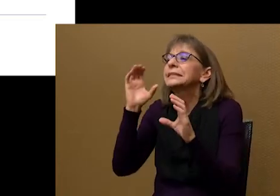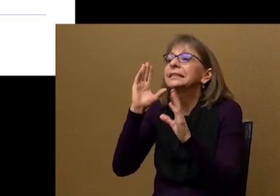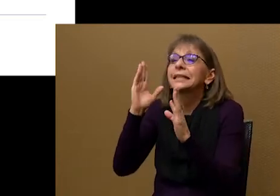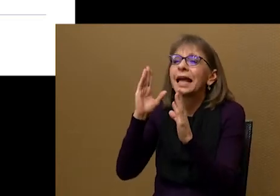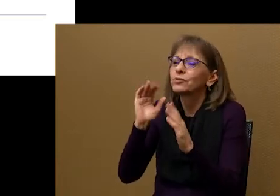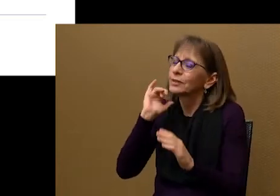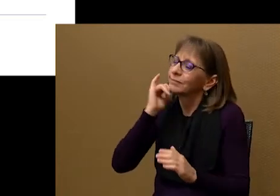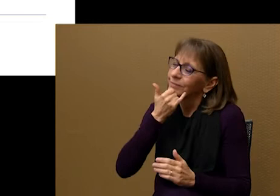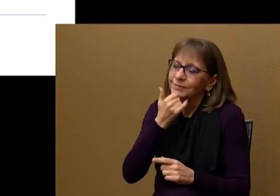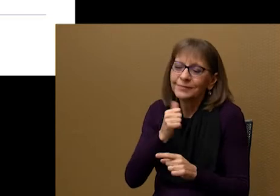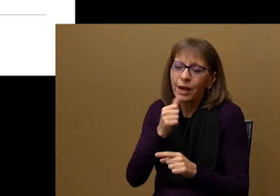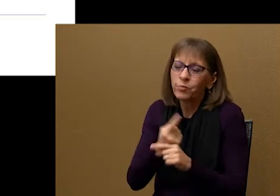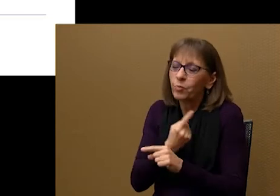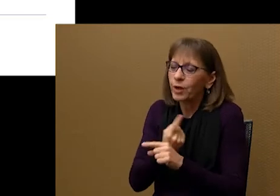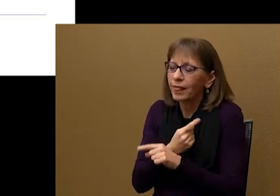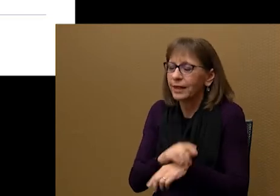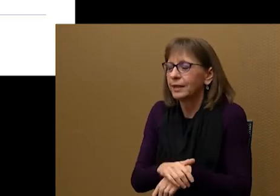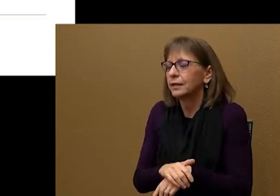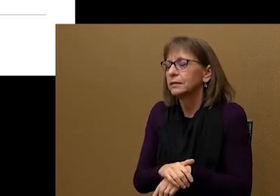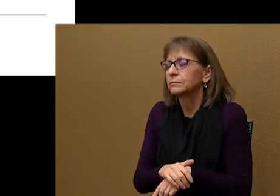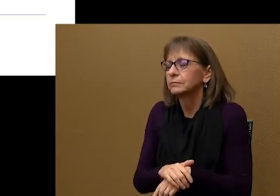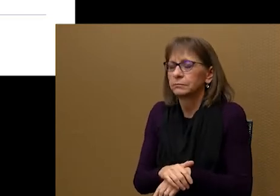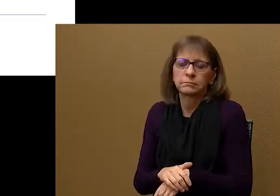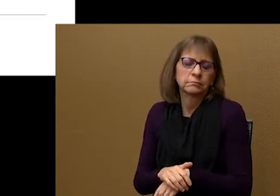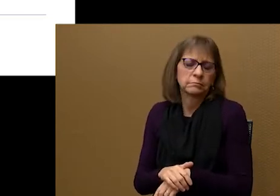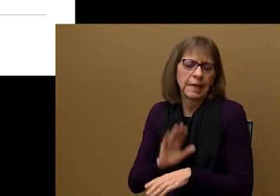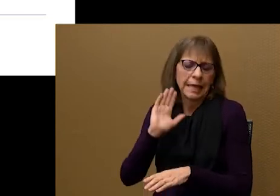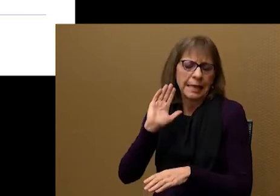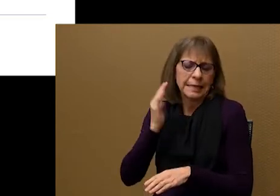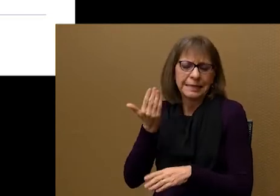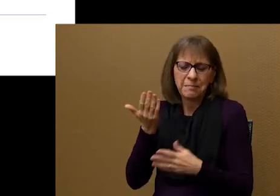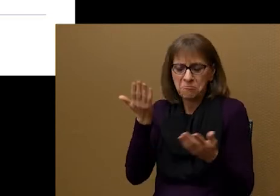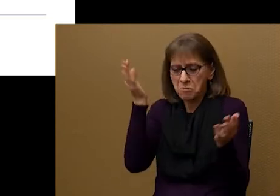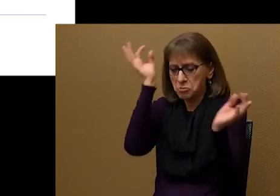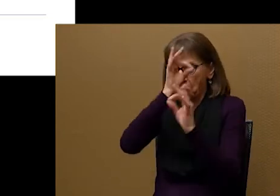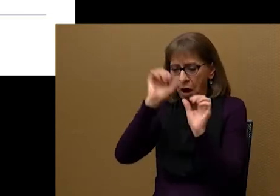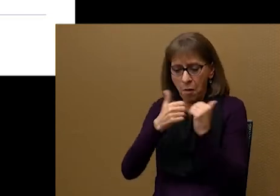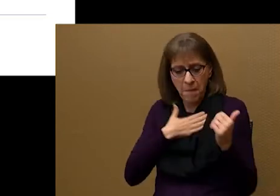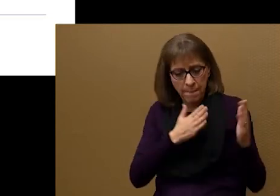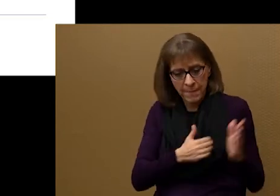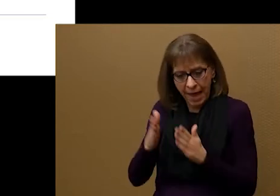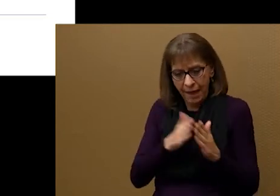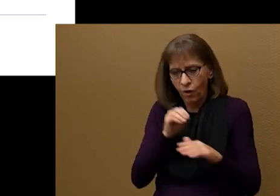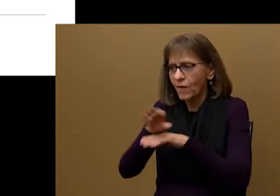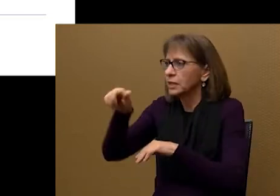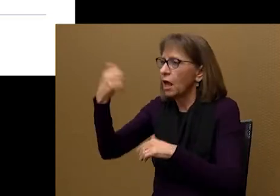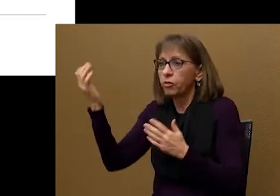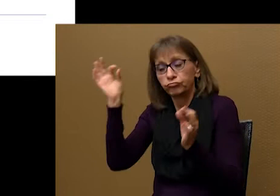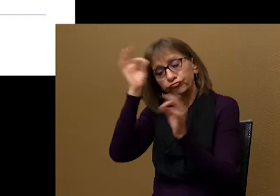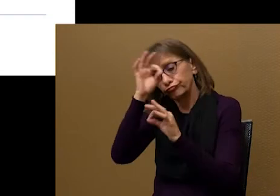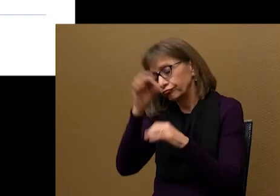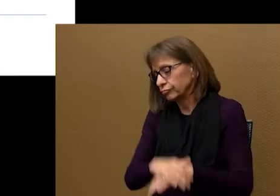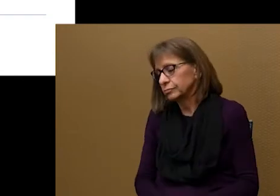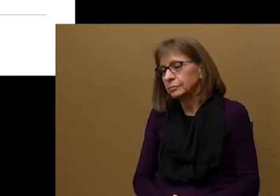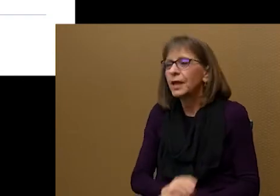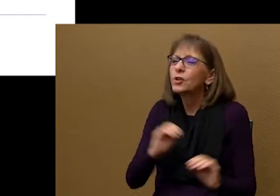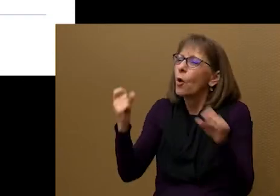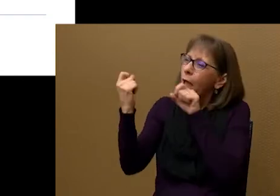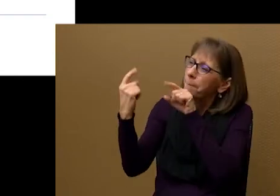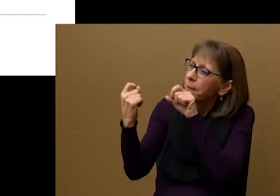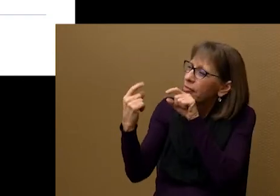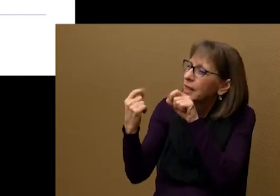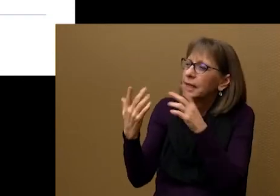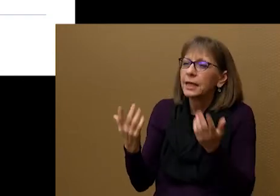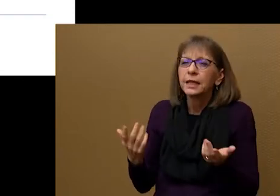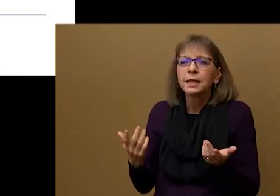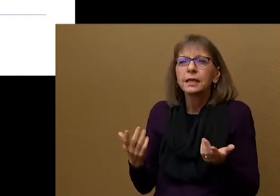seeks attention of others inappropriately, seems unaware of how behaviors affect others,